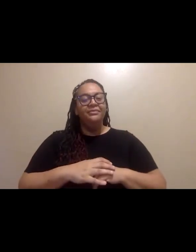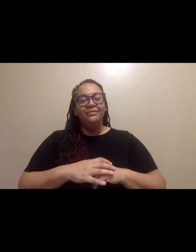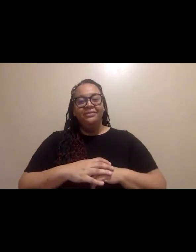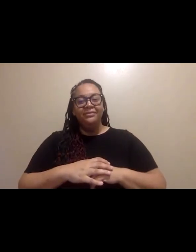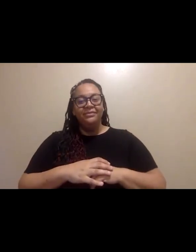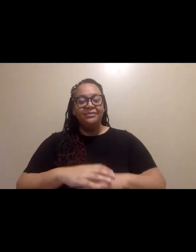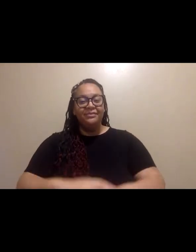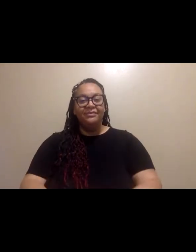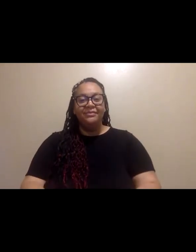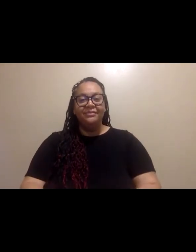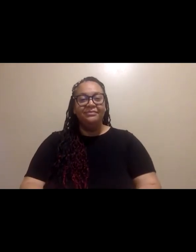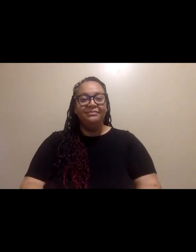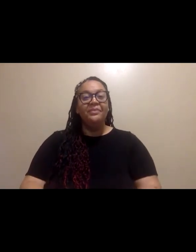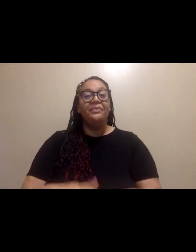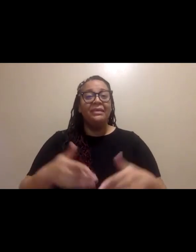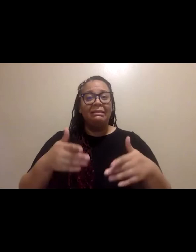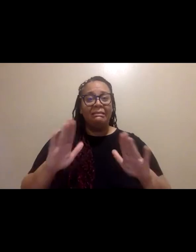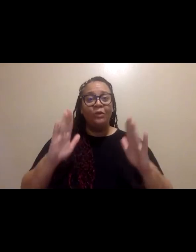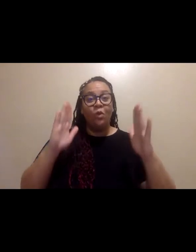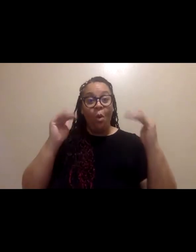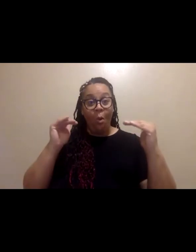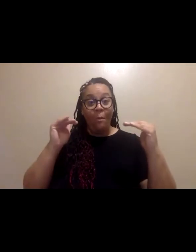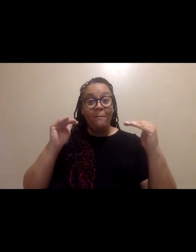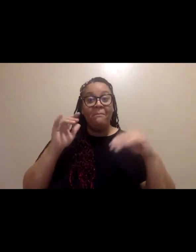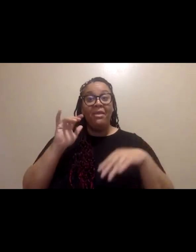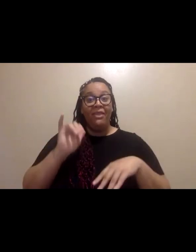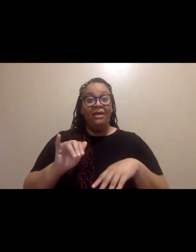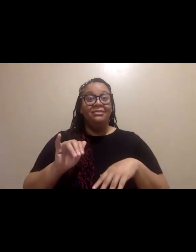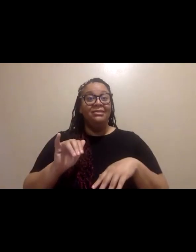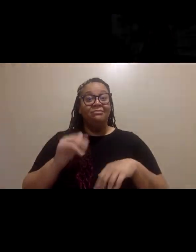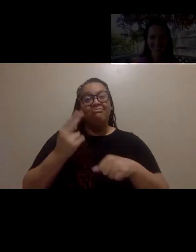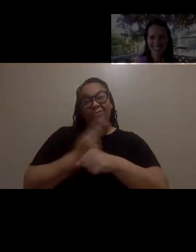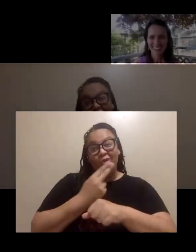and let's hope that that is easeful.